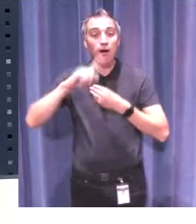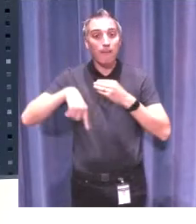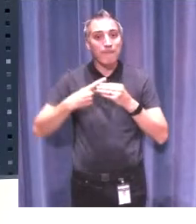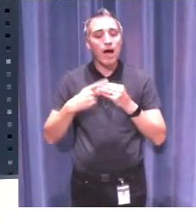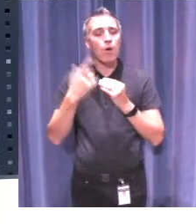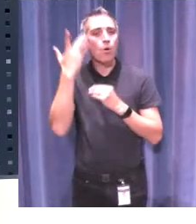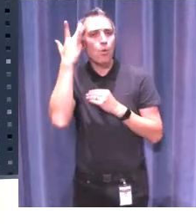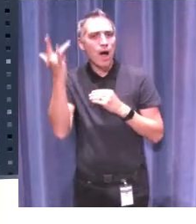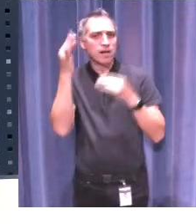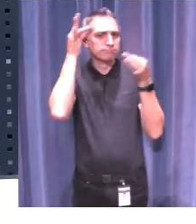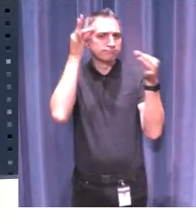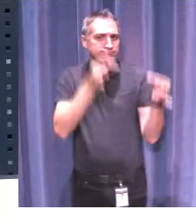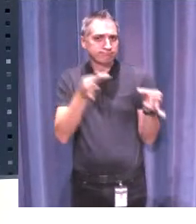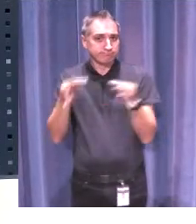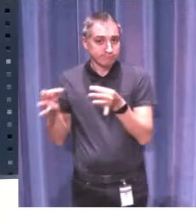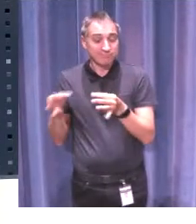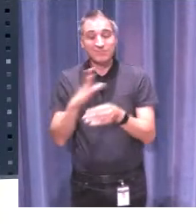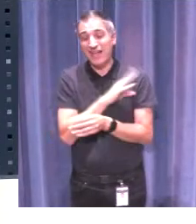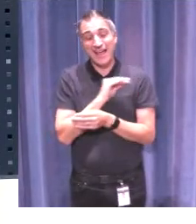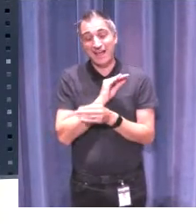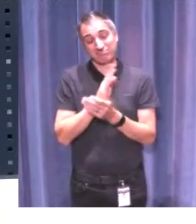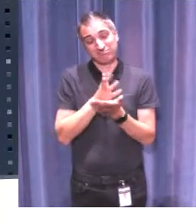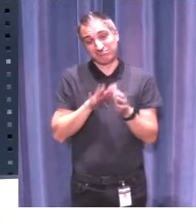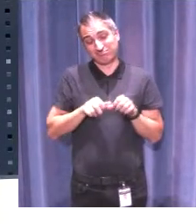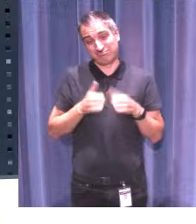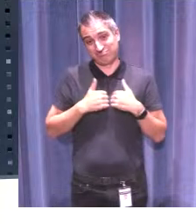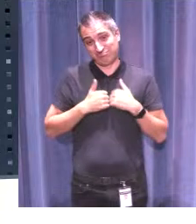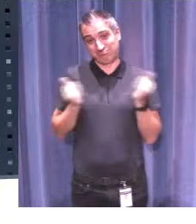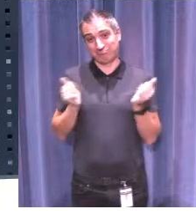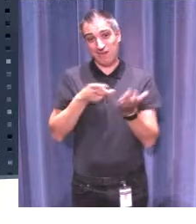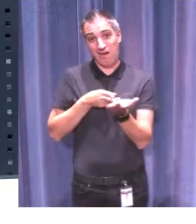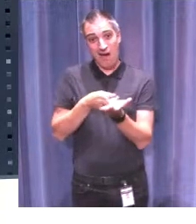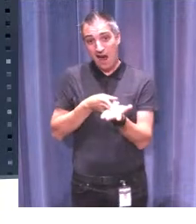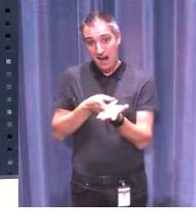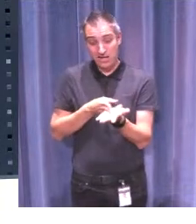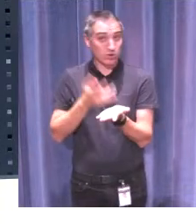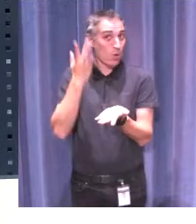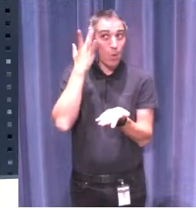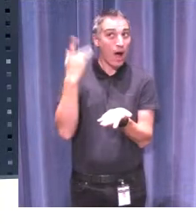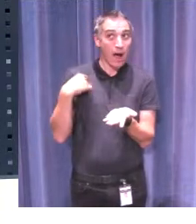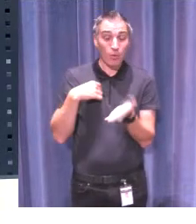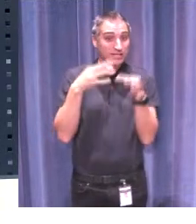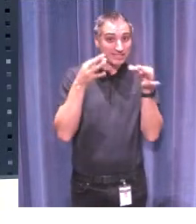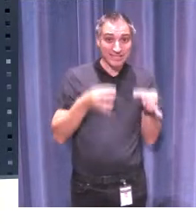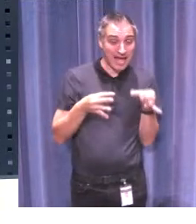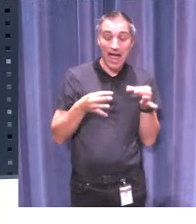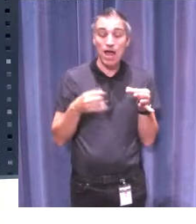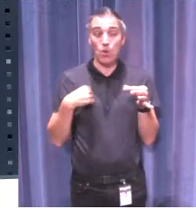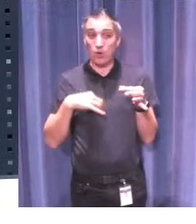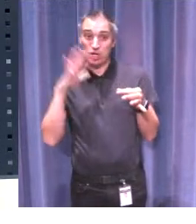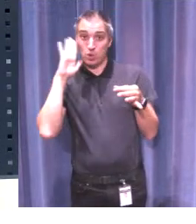really, again, honest about this was kind of why we did this. This was how we're measuring